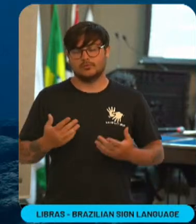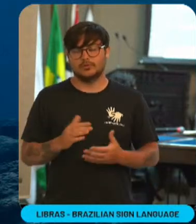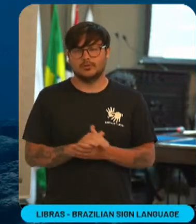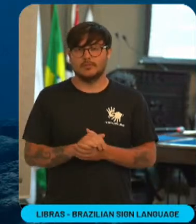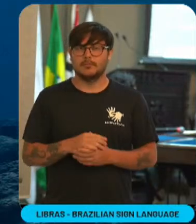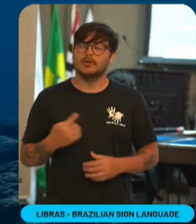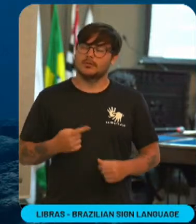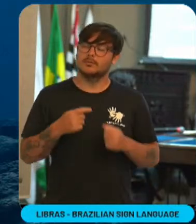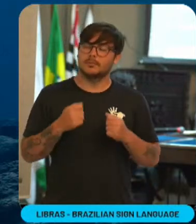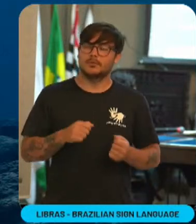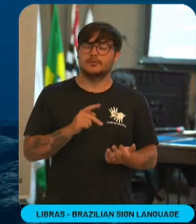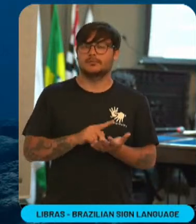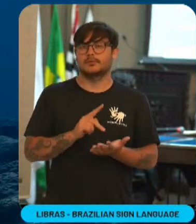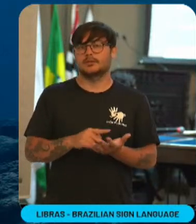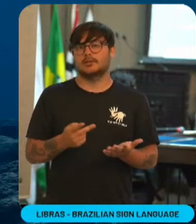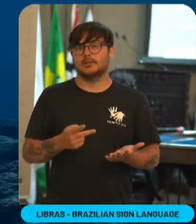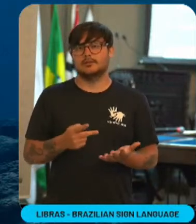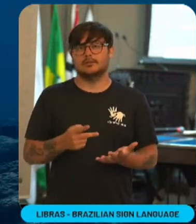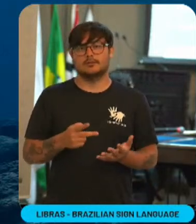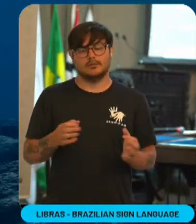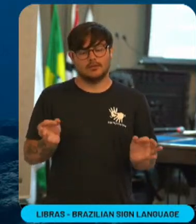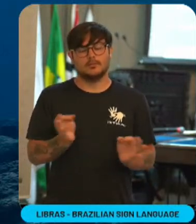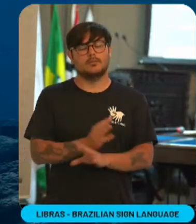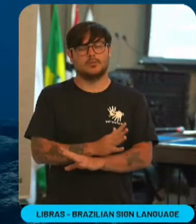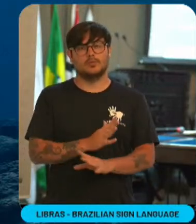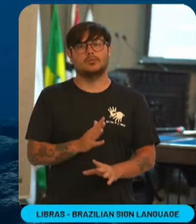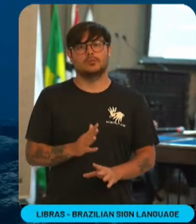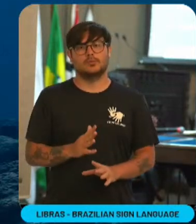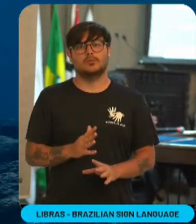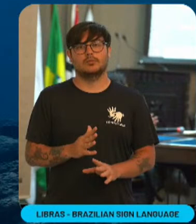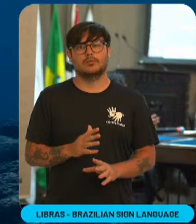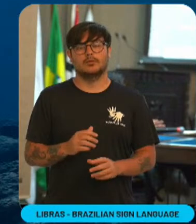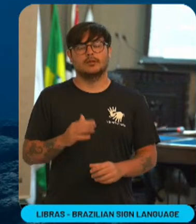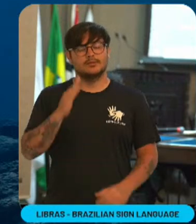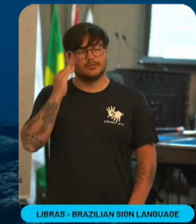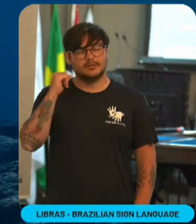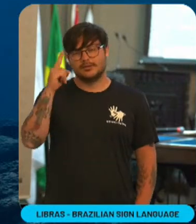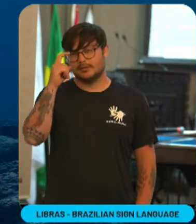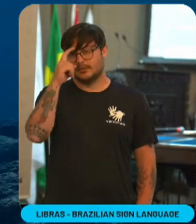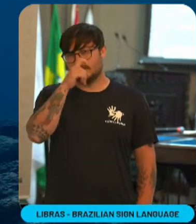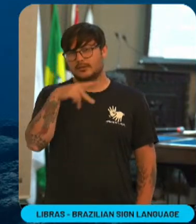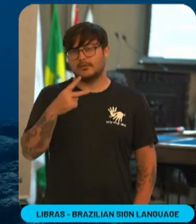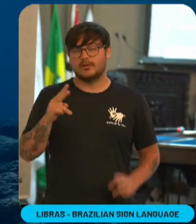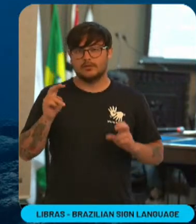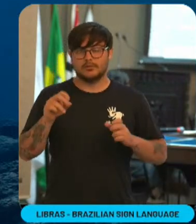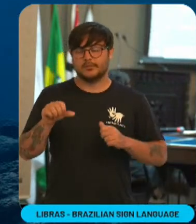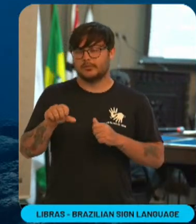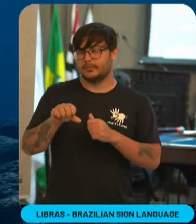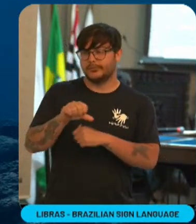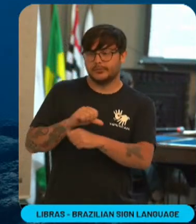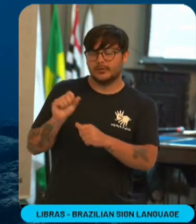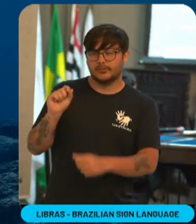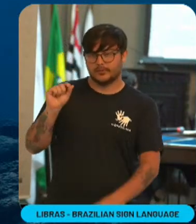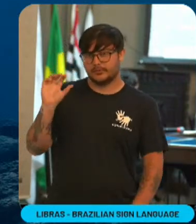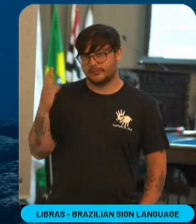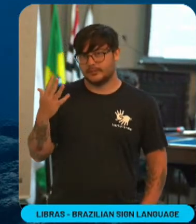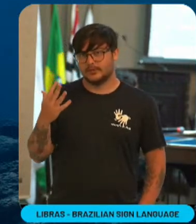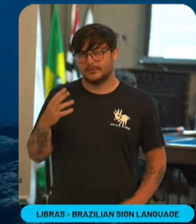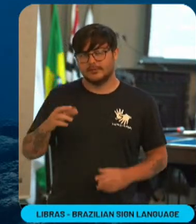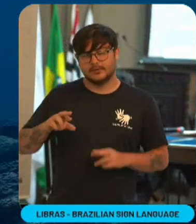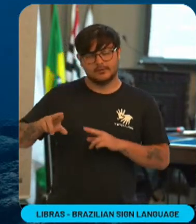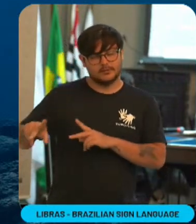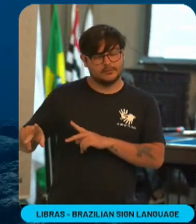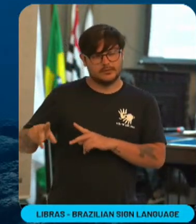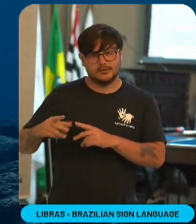been discussing now as a society so that we can be prepared. I know that it's hard to talk